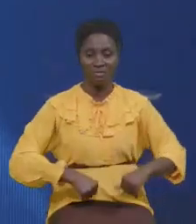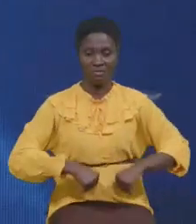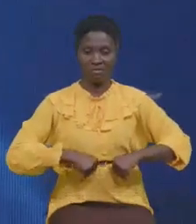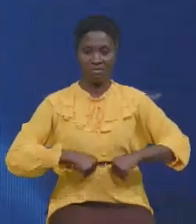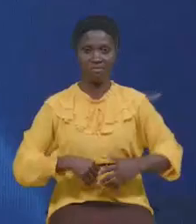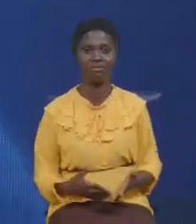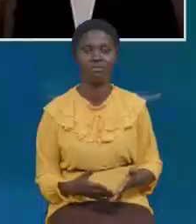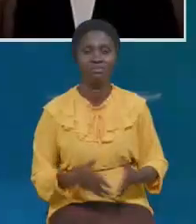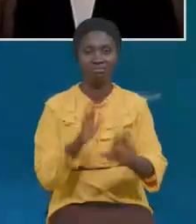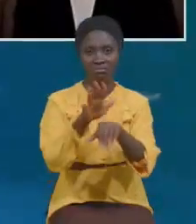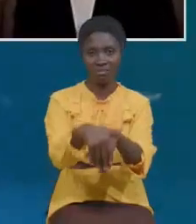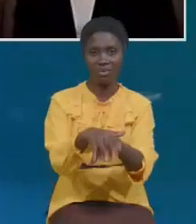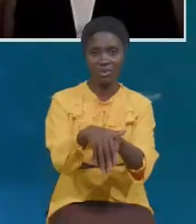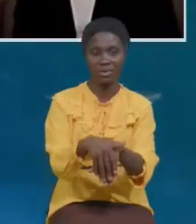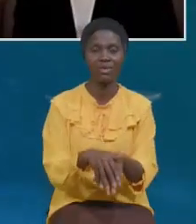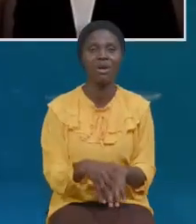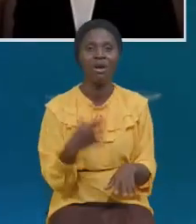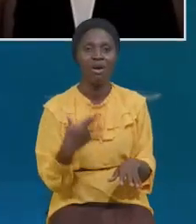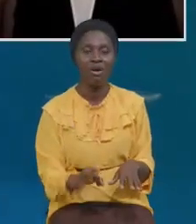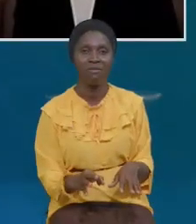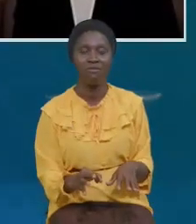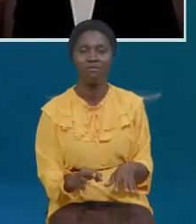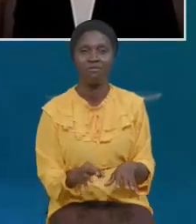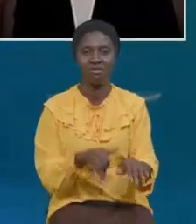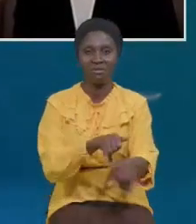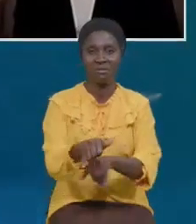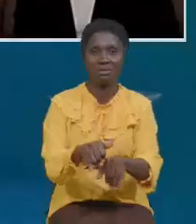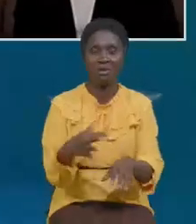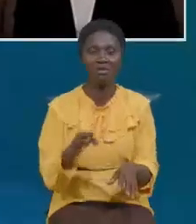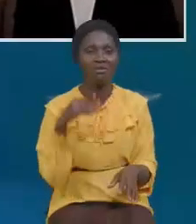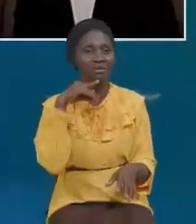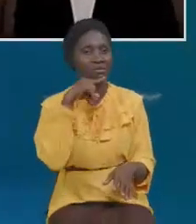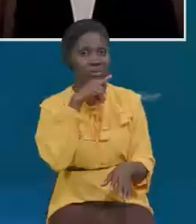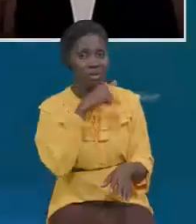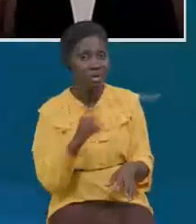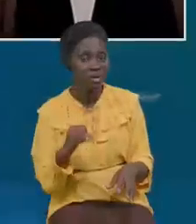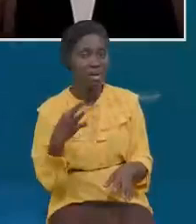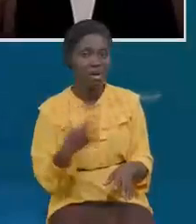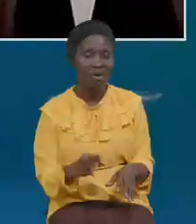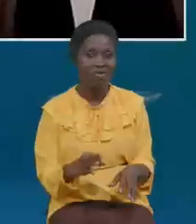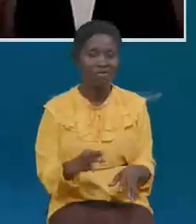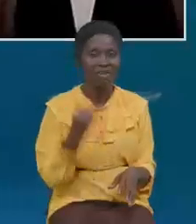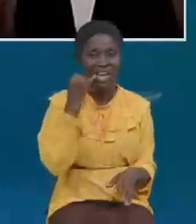of hypocrisy, of deception, of lying, of